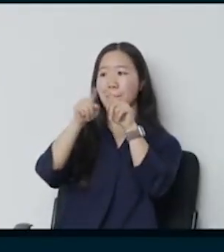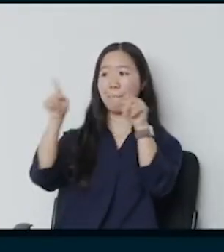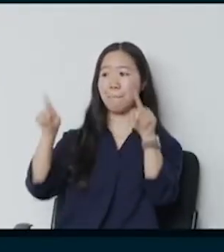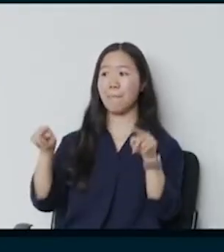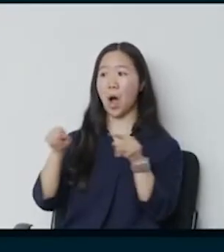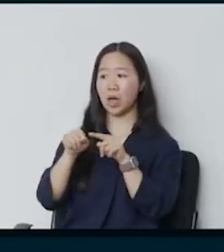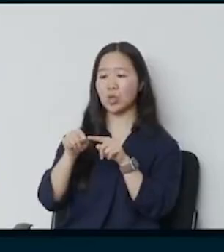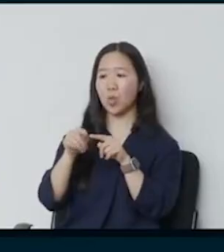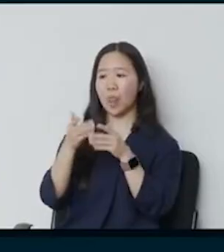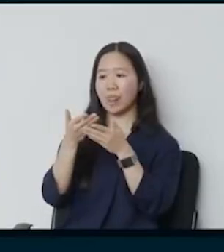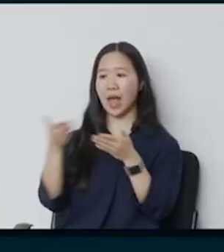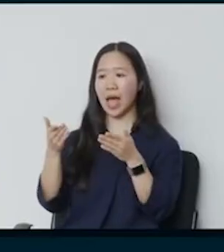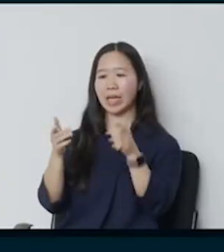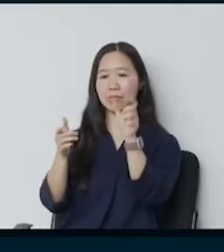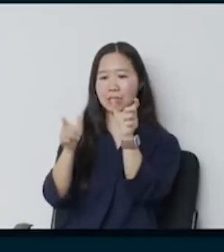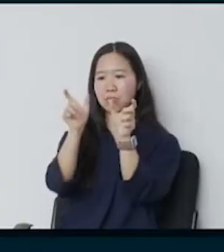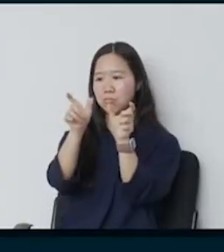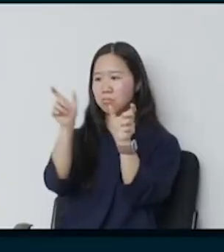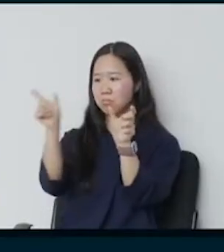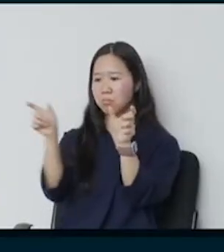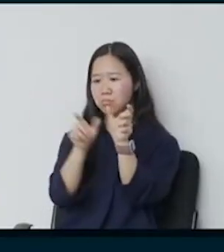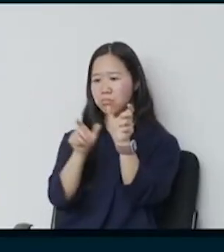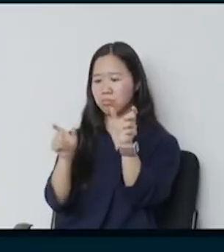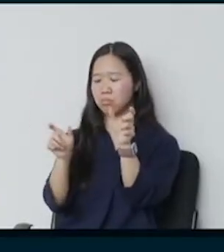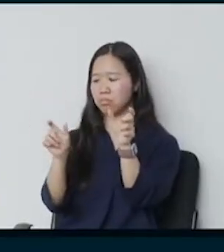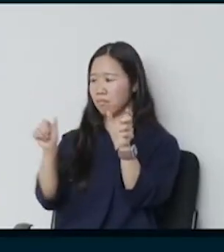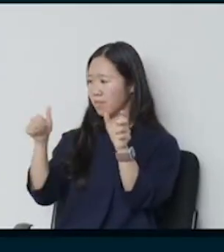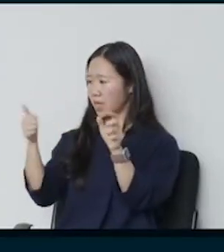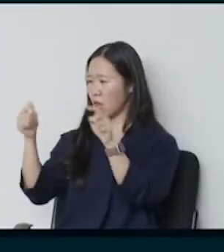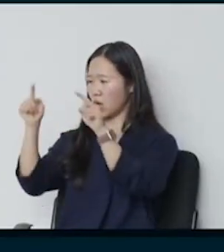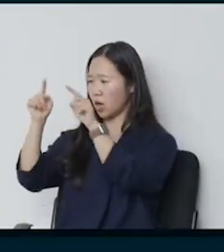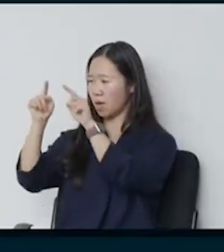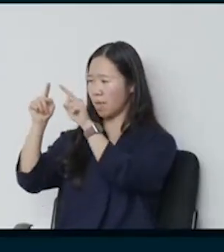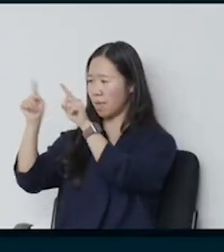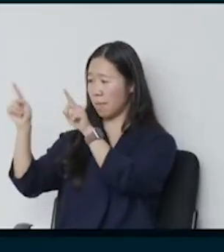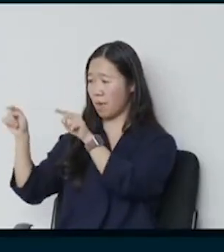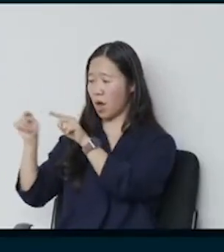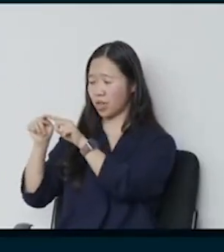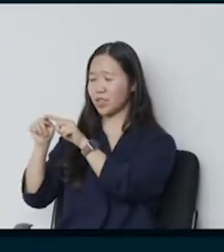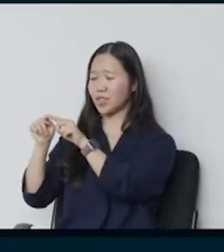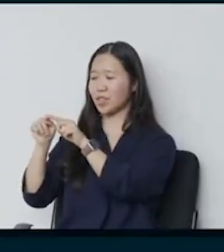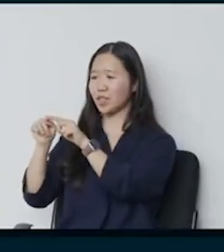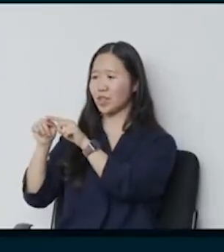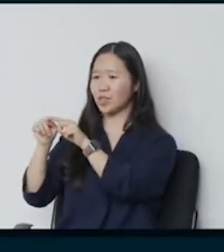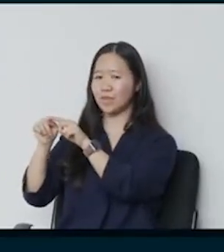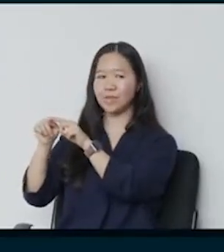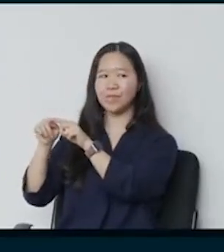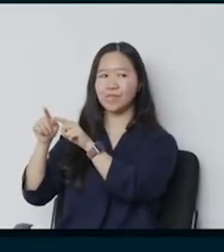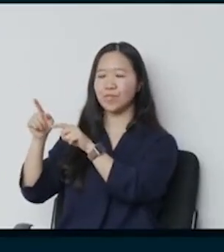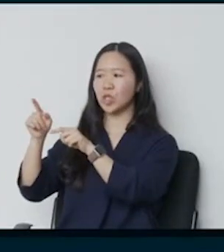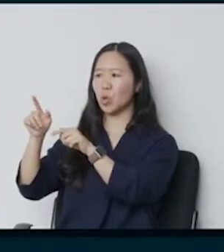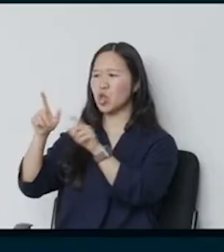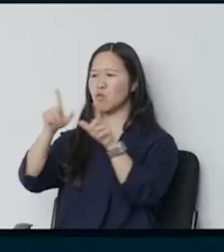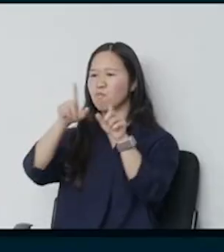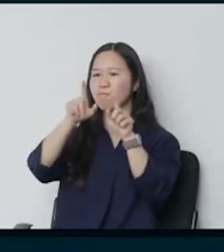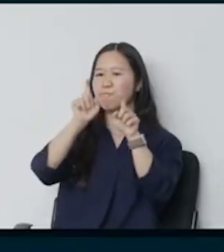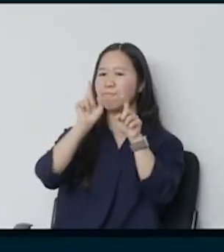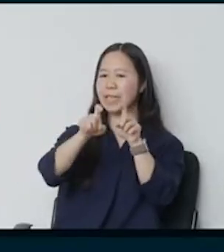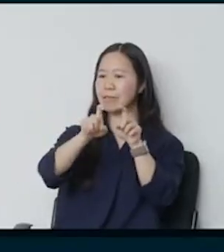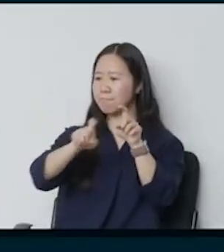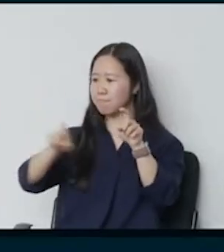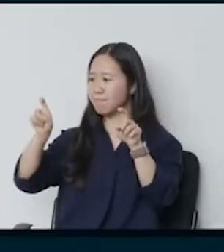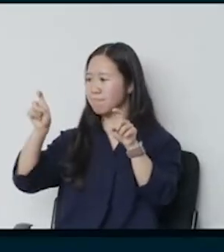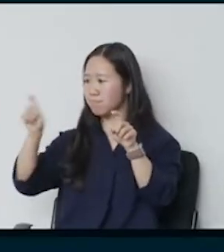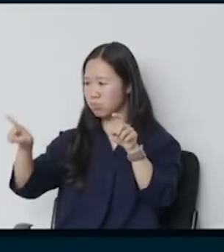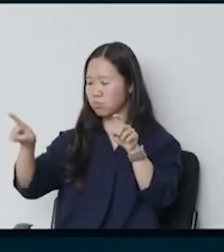you have another box beside that. And then to make selections, you're moving an item into the other box, dragging and dropping,